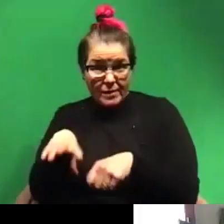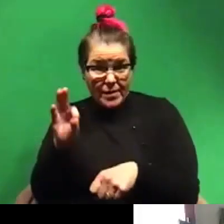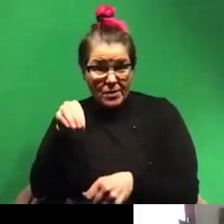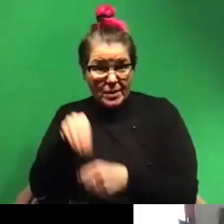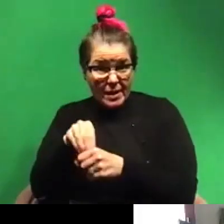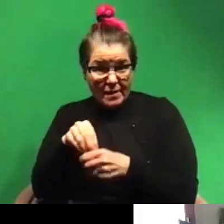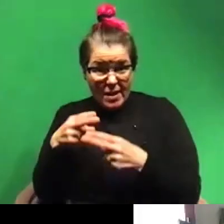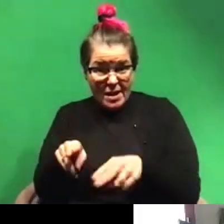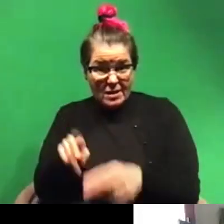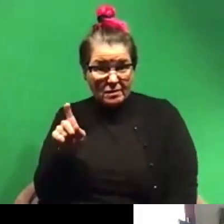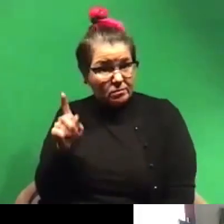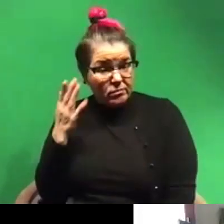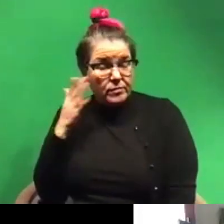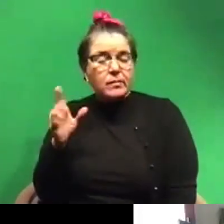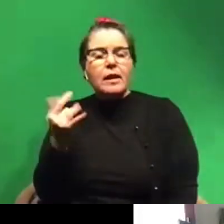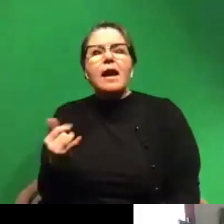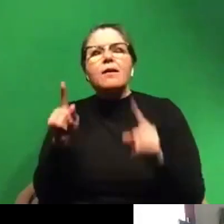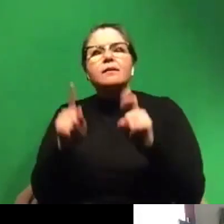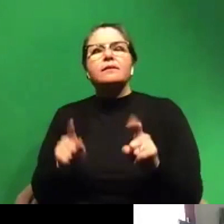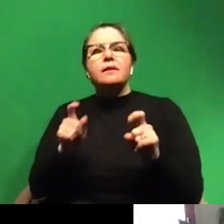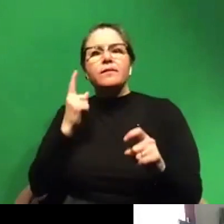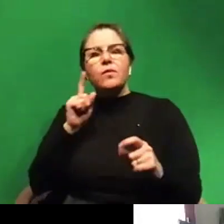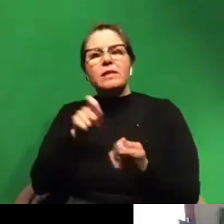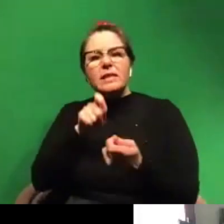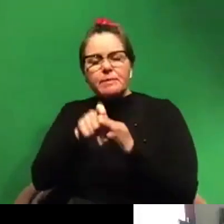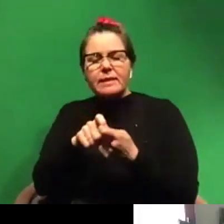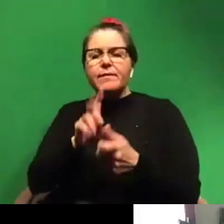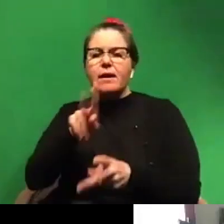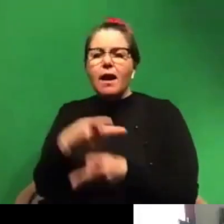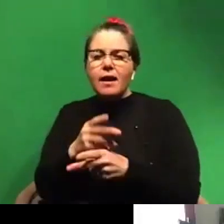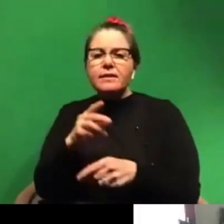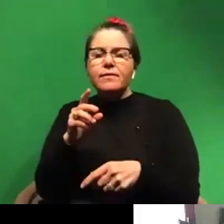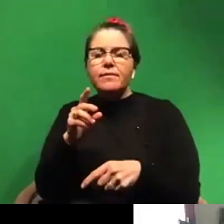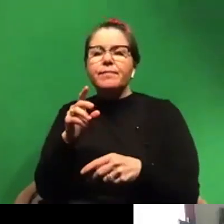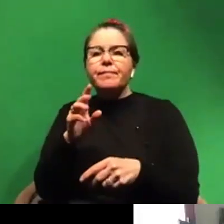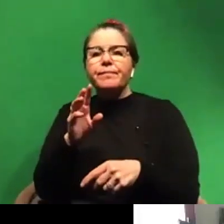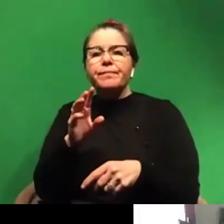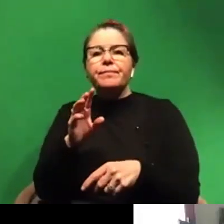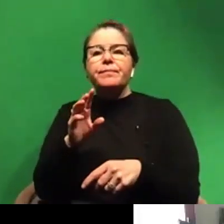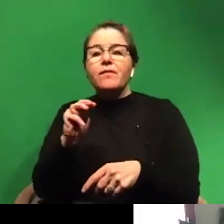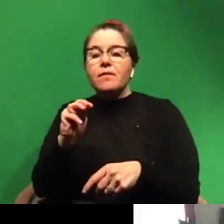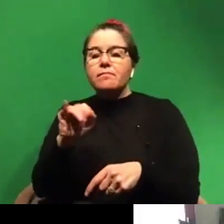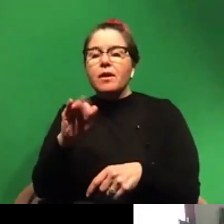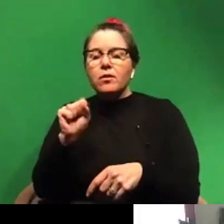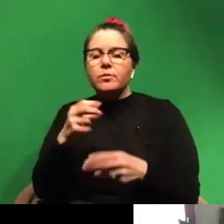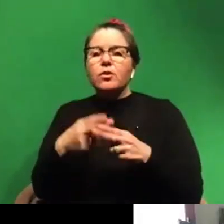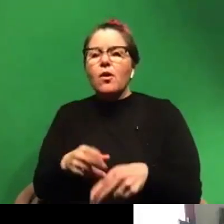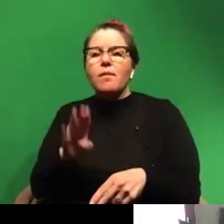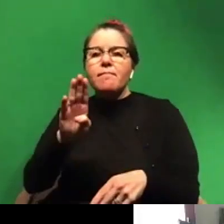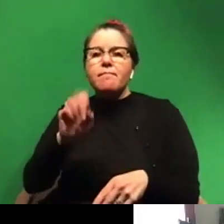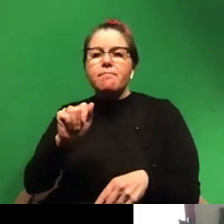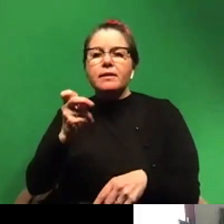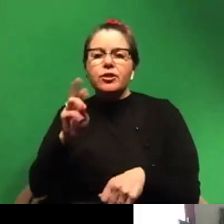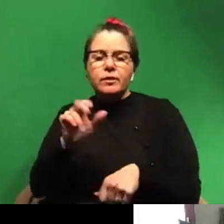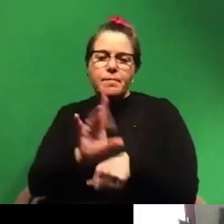eggs. Right now, we can test for specific types of bacteria, specific types of microbes called bacteria, and another type of